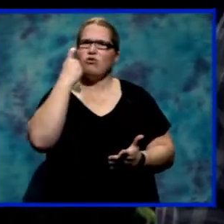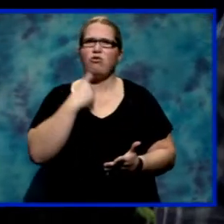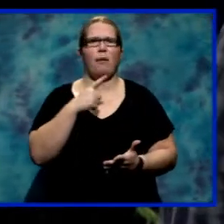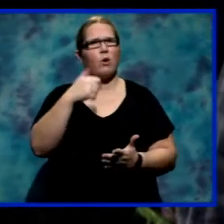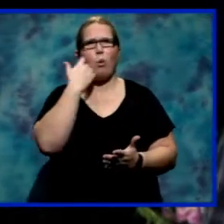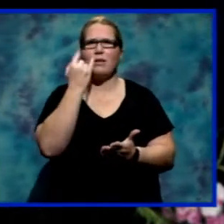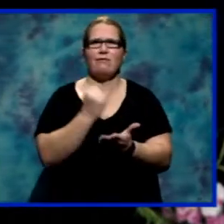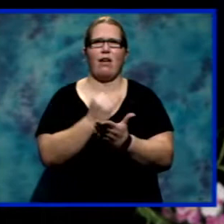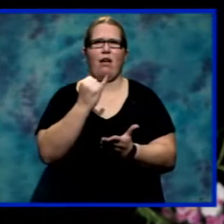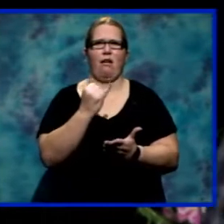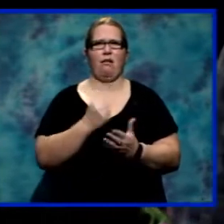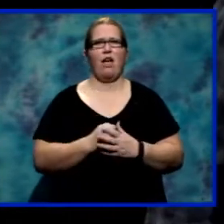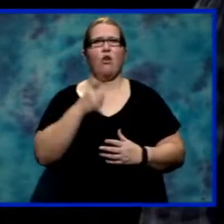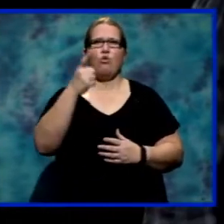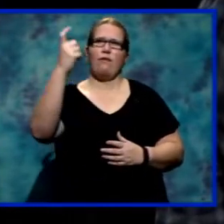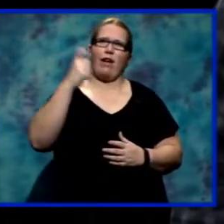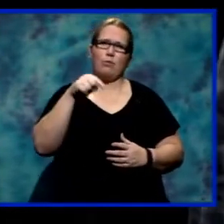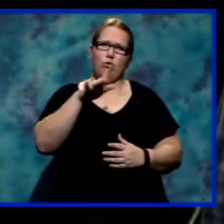And if you come to a place today